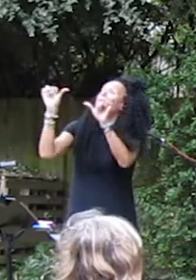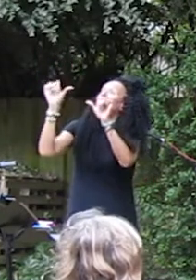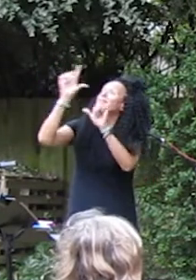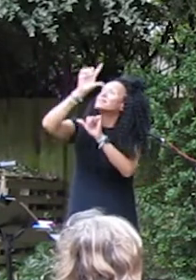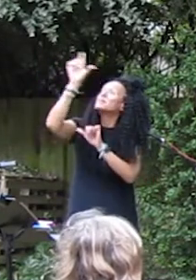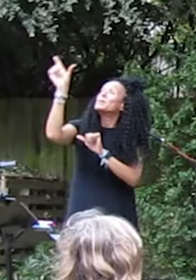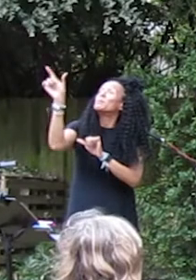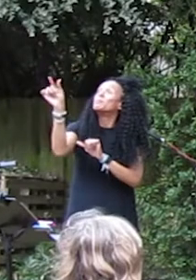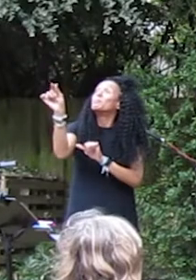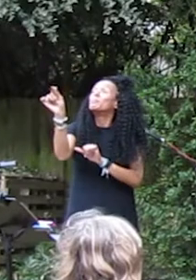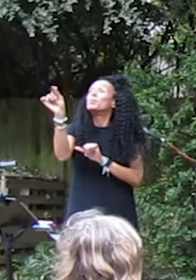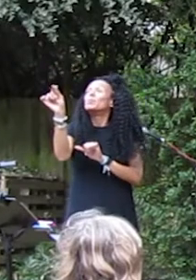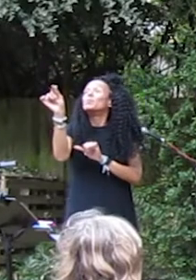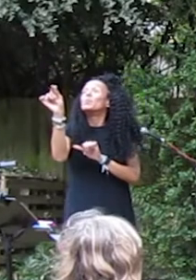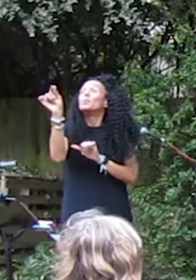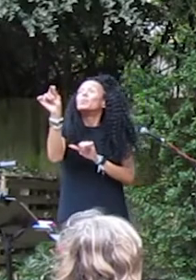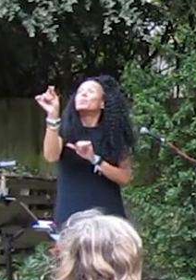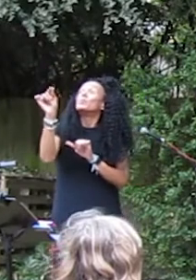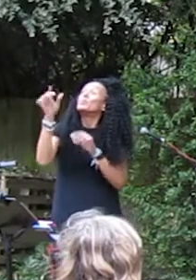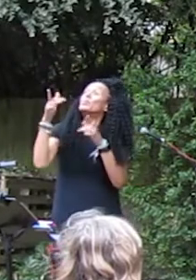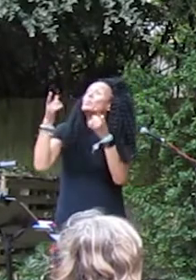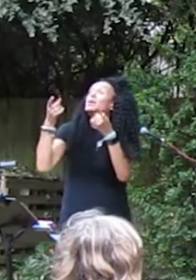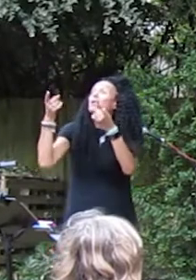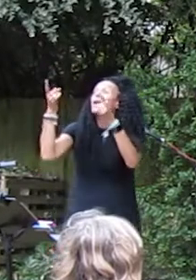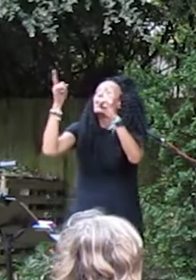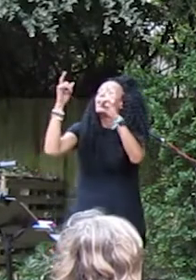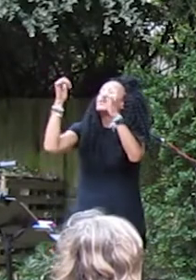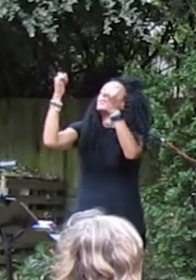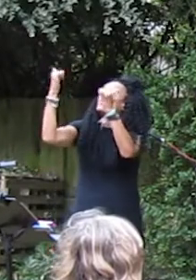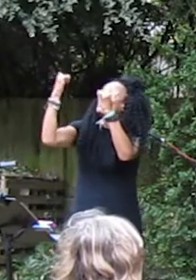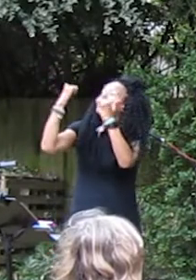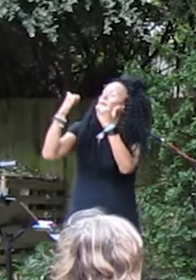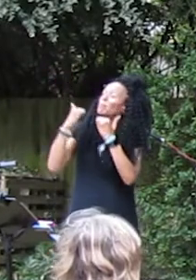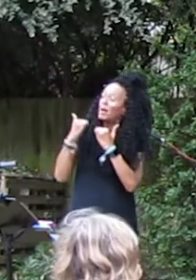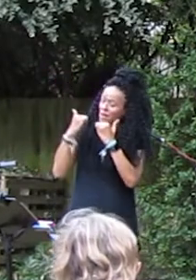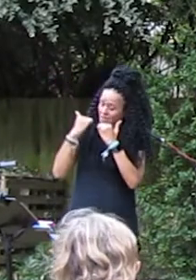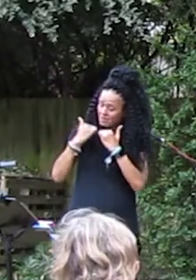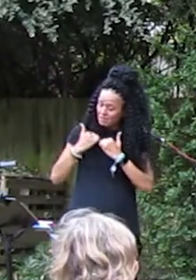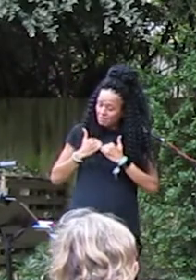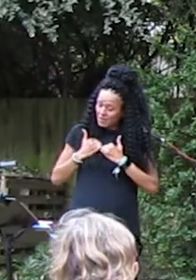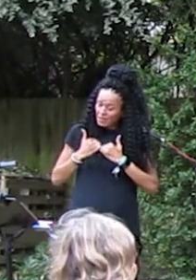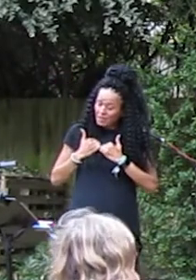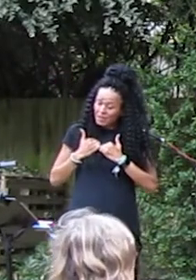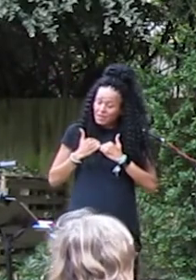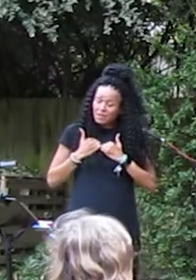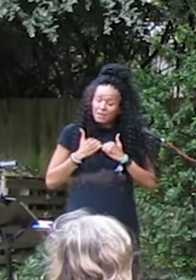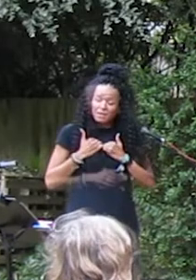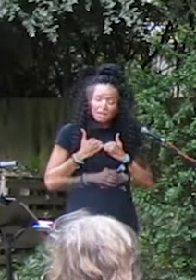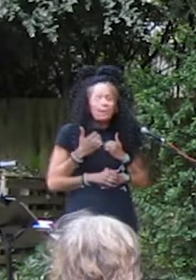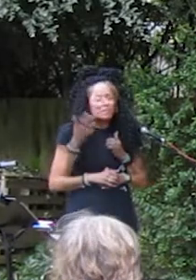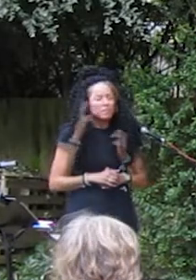God bless the moon, and God bless me.